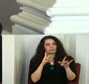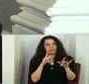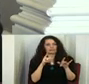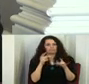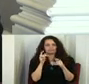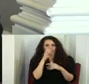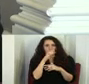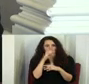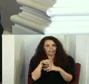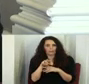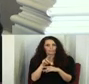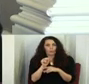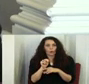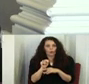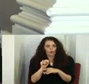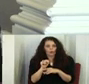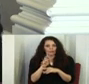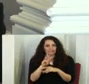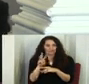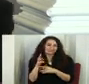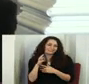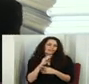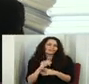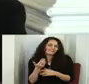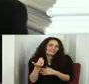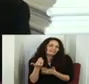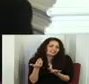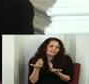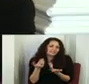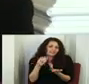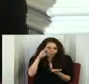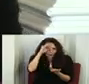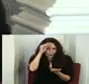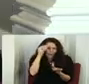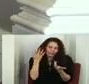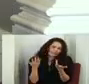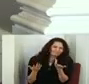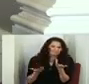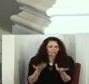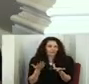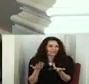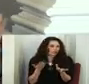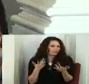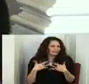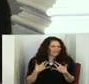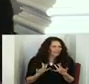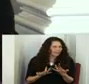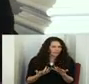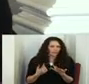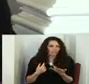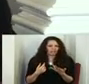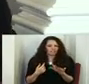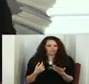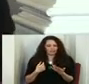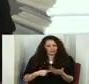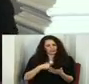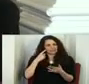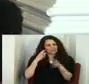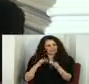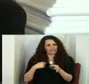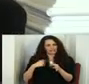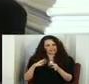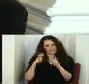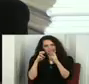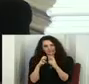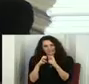which, as you know, at 15 years of age, you're kind of thinking, okay, what's going on? So we decided that I should be the one to sit down and talk with him. We went out and do the